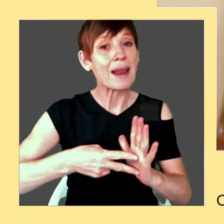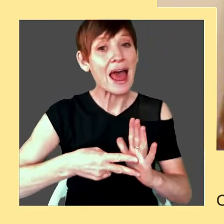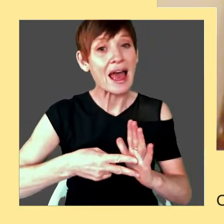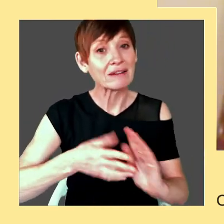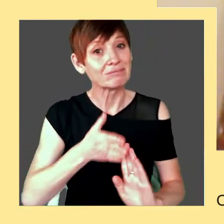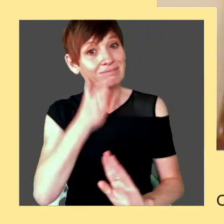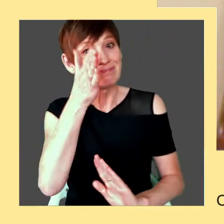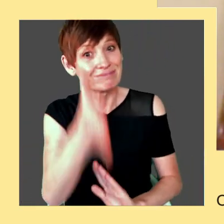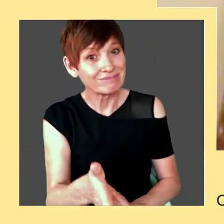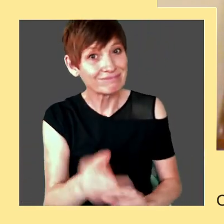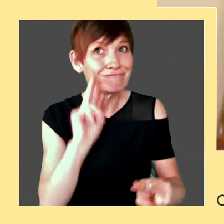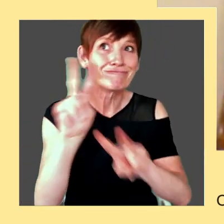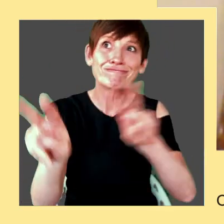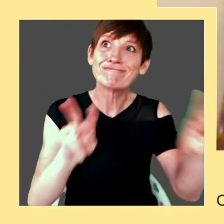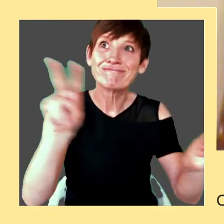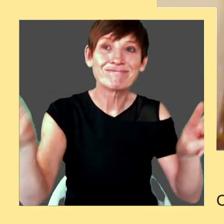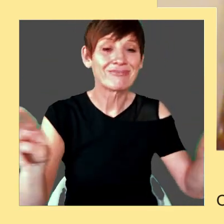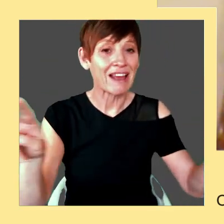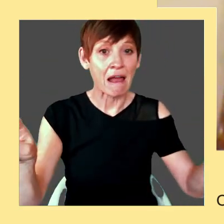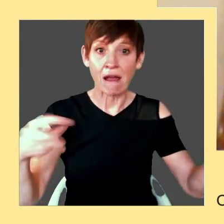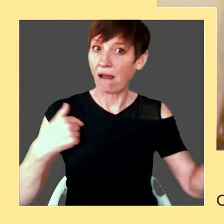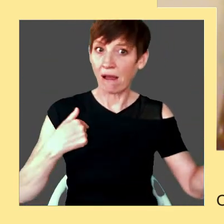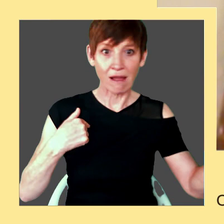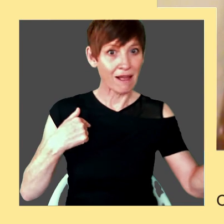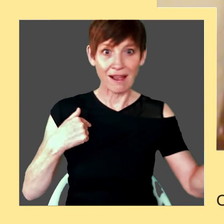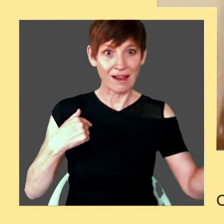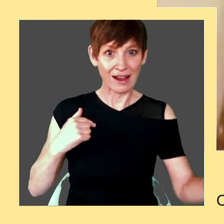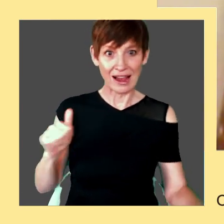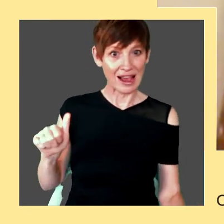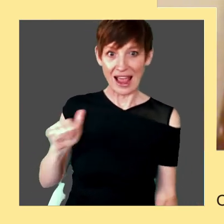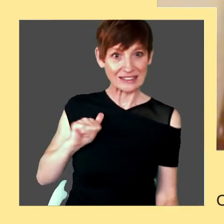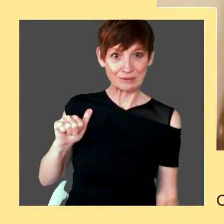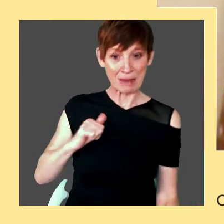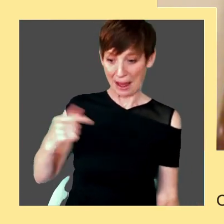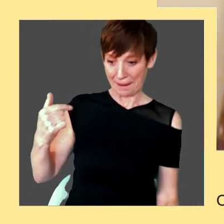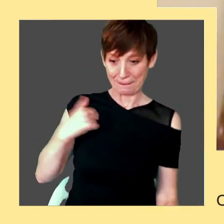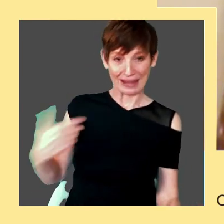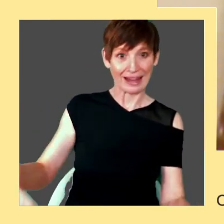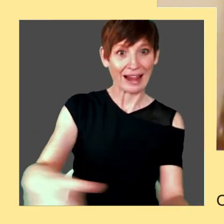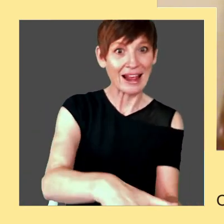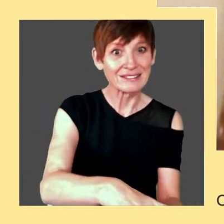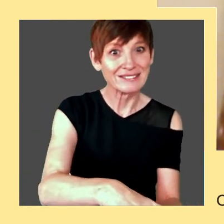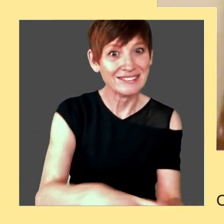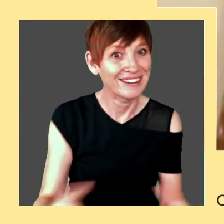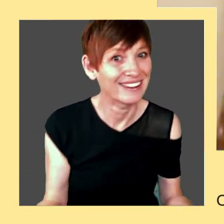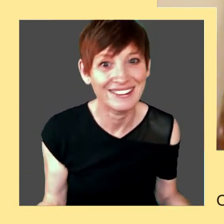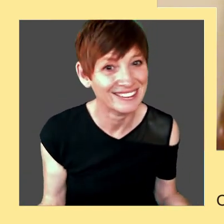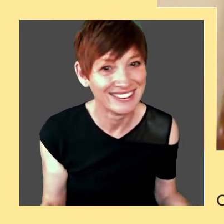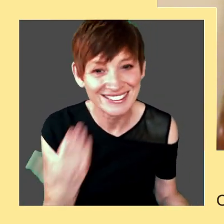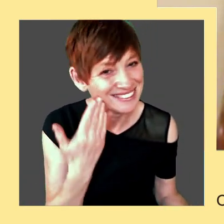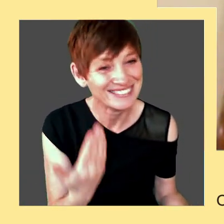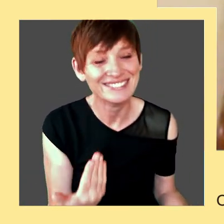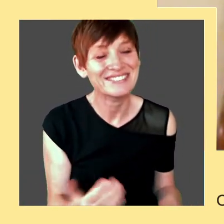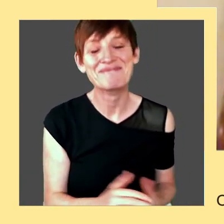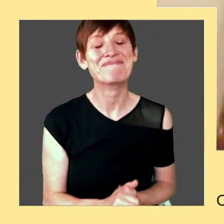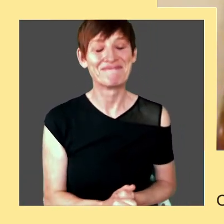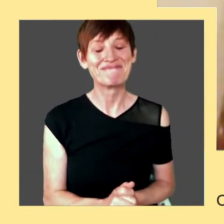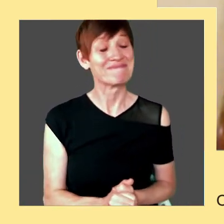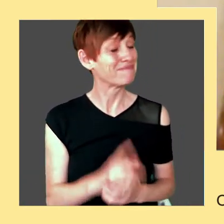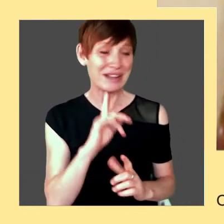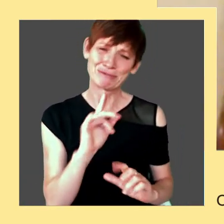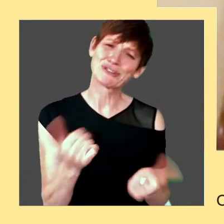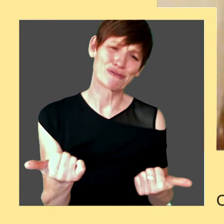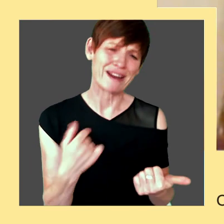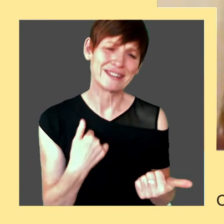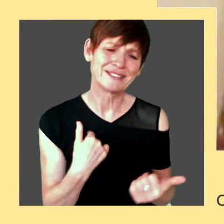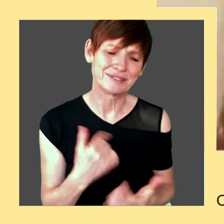the Venice Biennale. I didn't accept I will be in the Venice Biennale, and that, yeah, it was great for